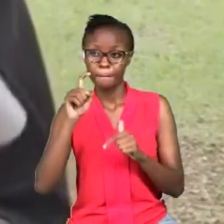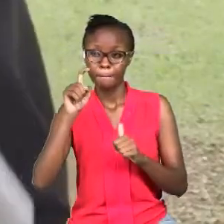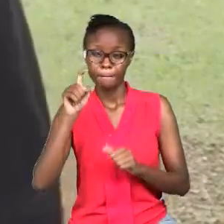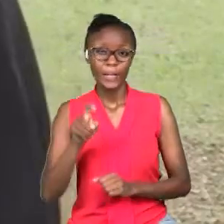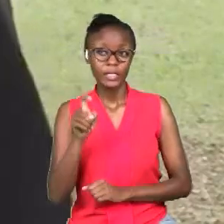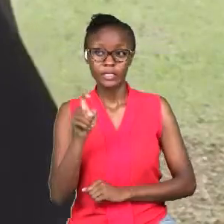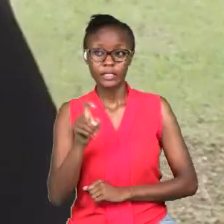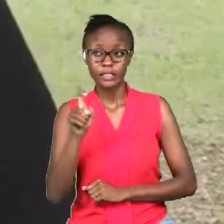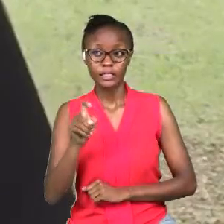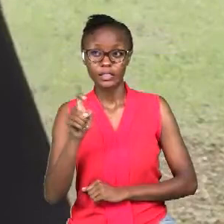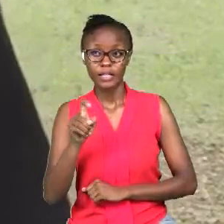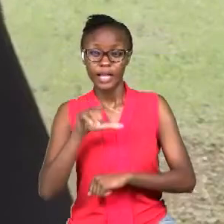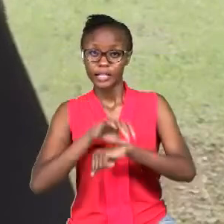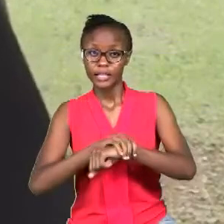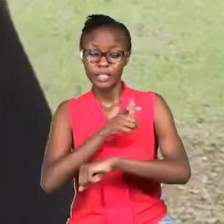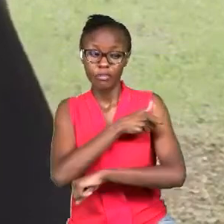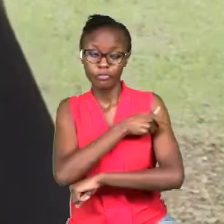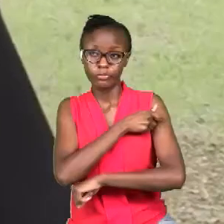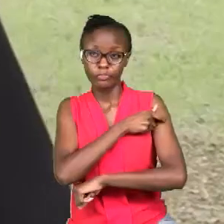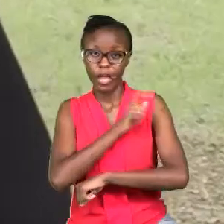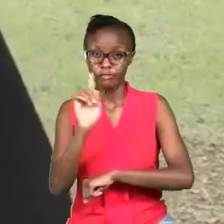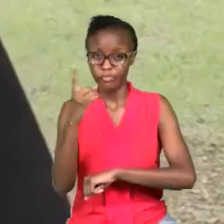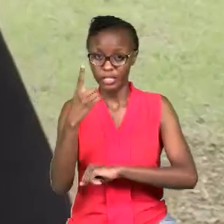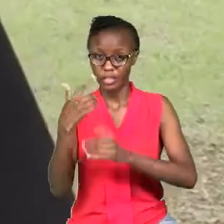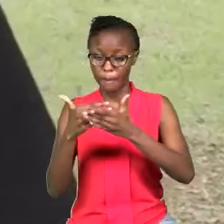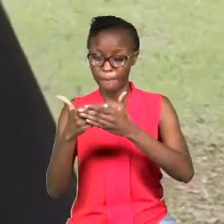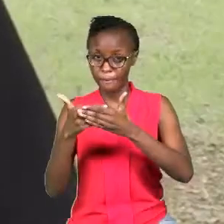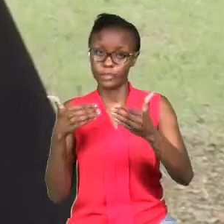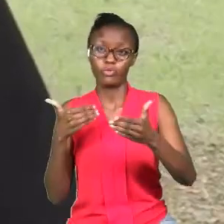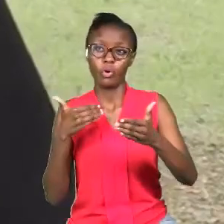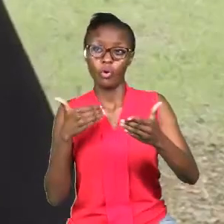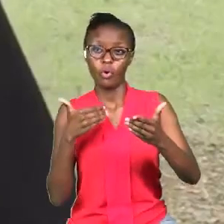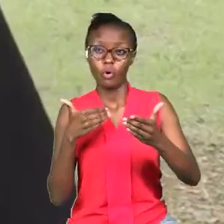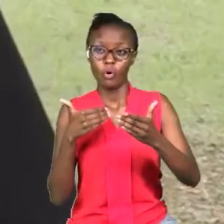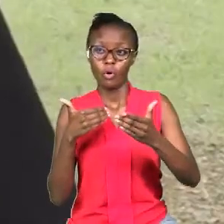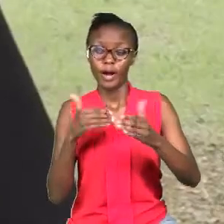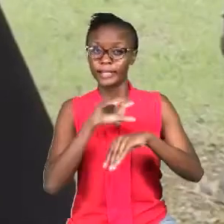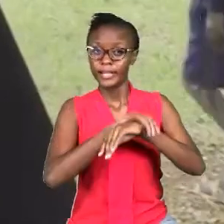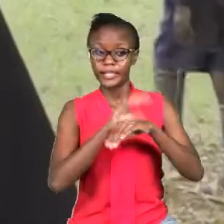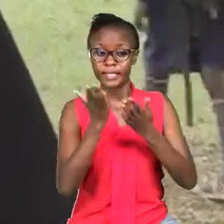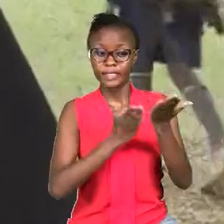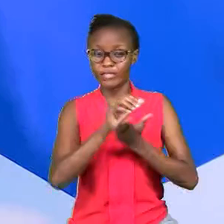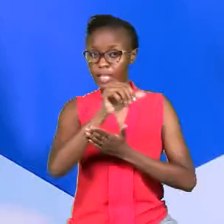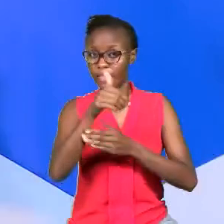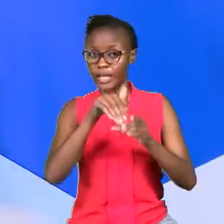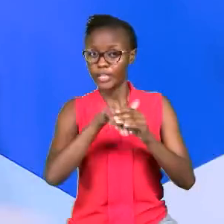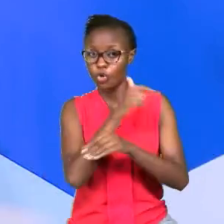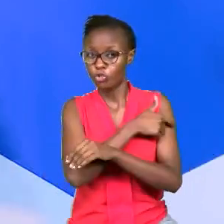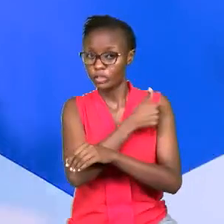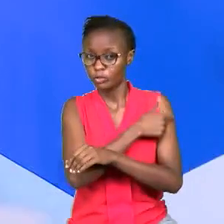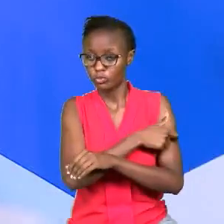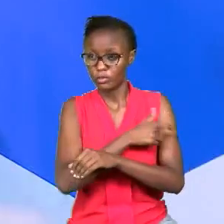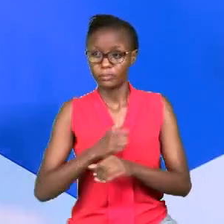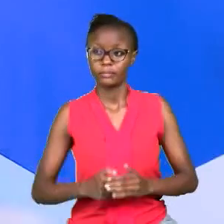for COVID-19 vaccination before they access the other services within the facility. This is Ideally,